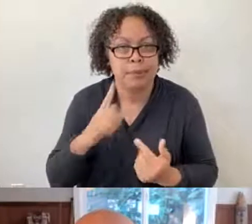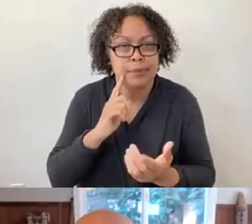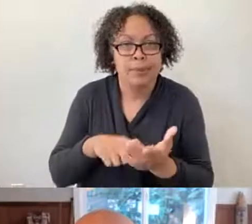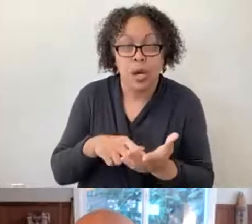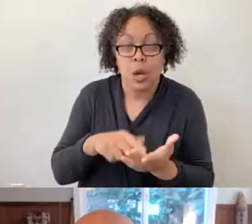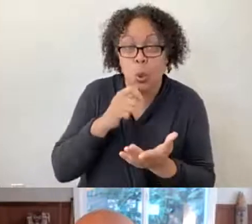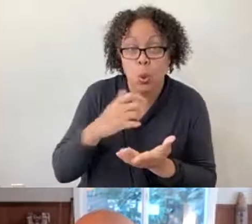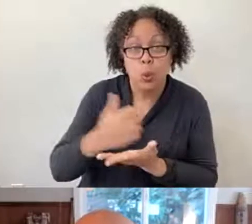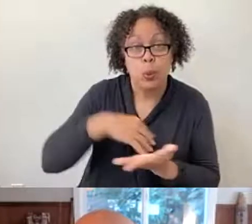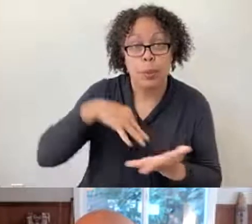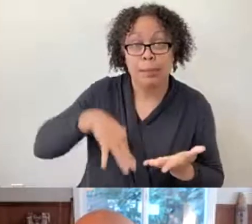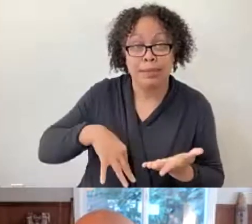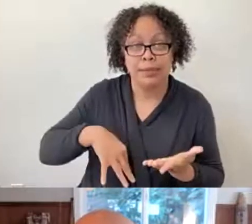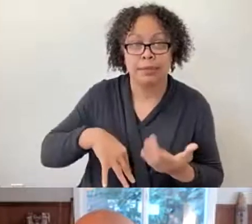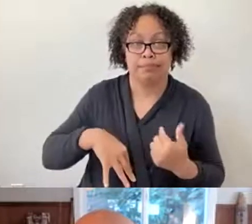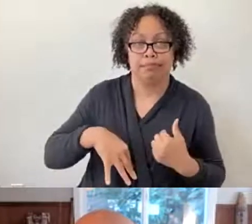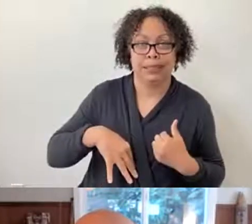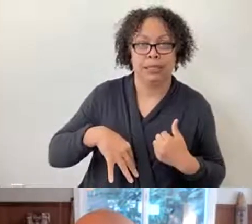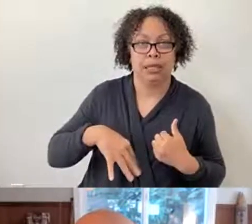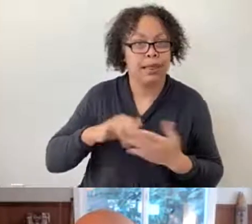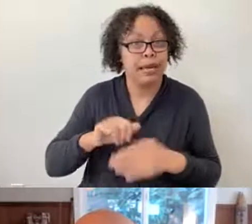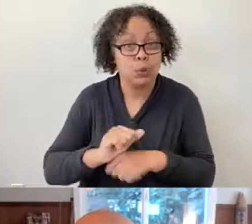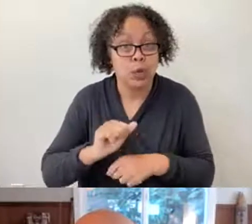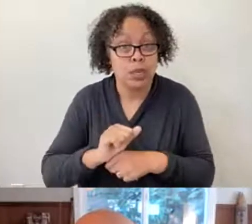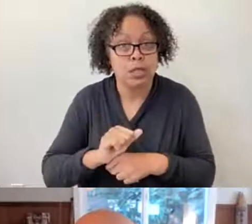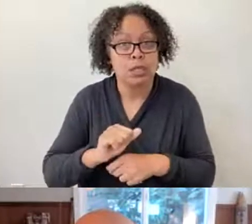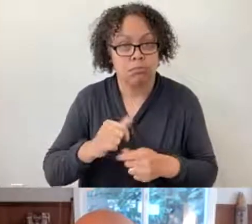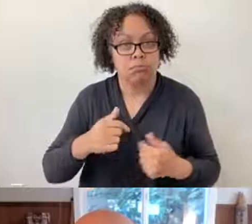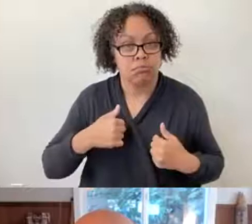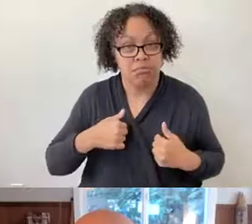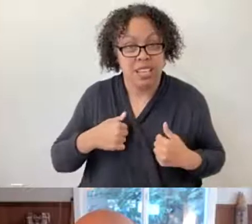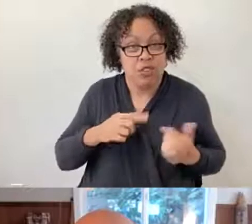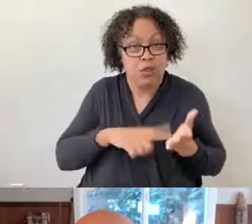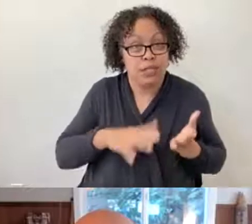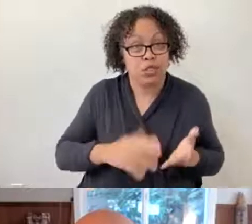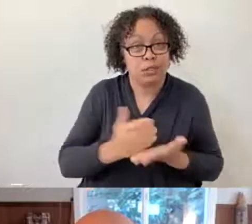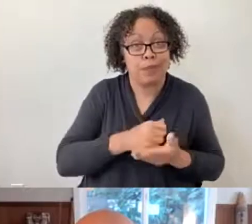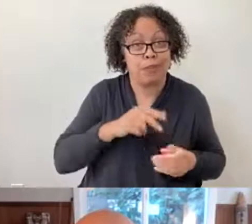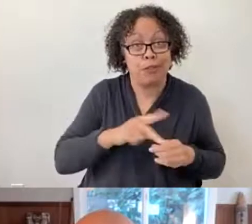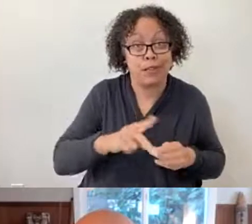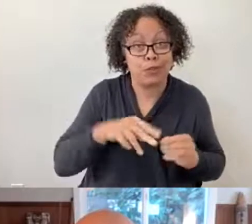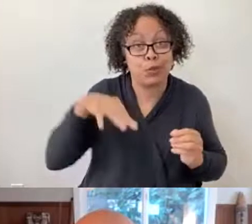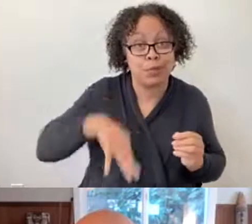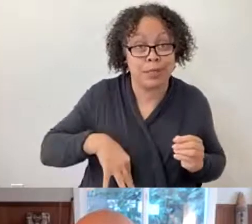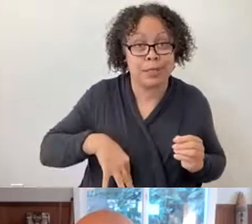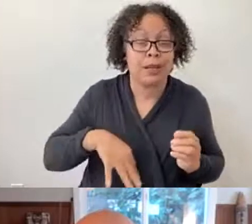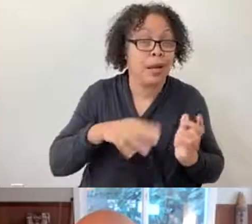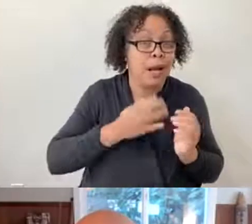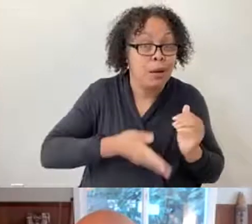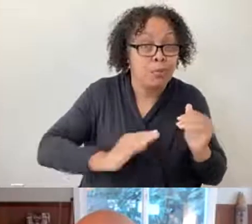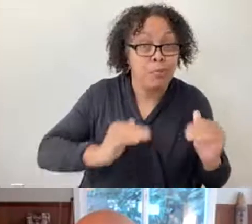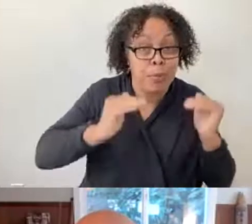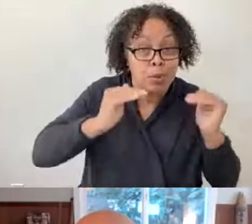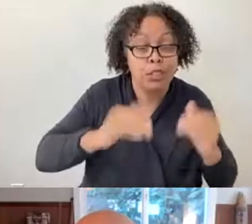the benefit. This is work. I get professional benefit from this work, right? I get promoted, I get paid, I get to put in